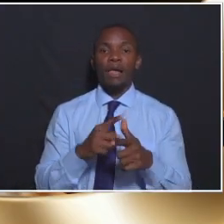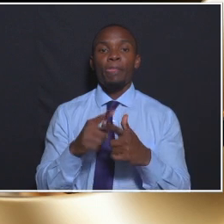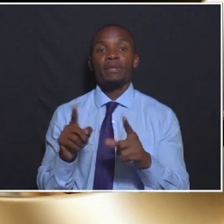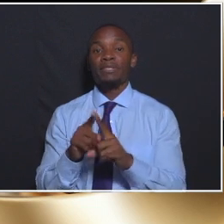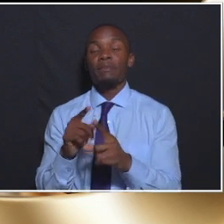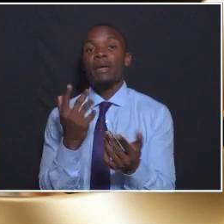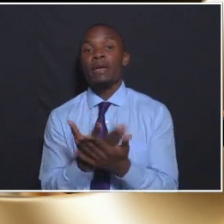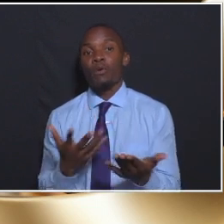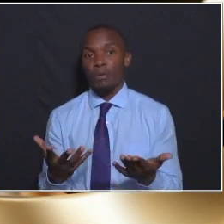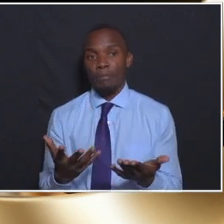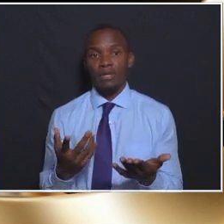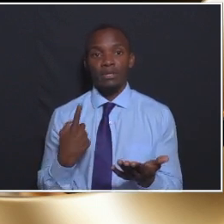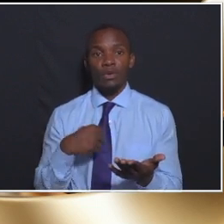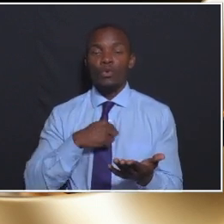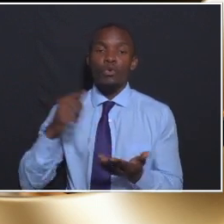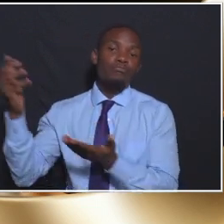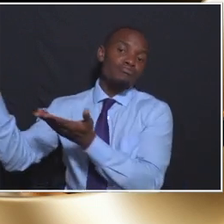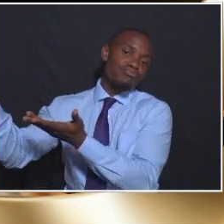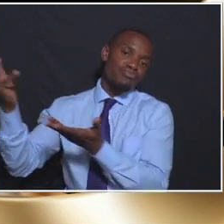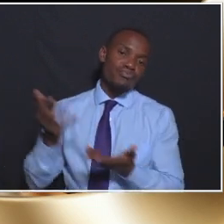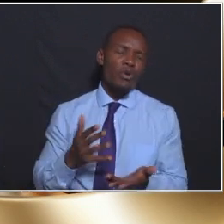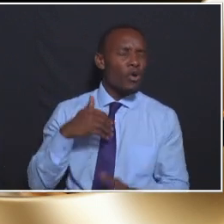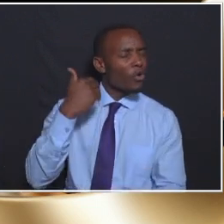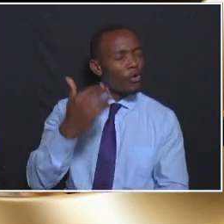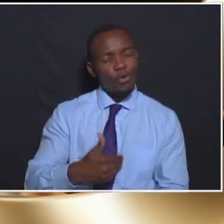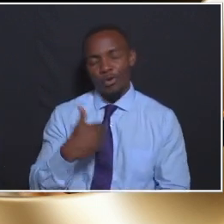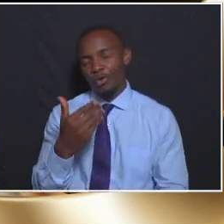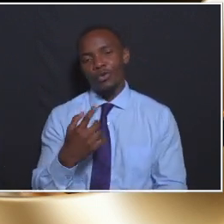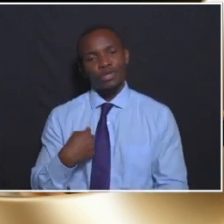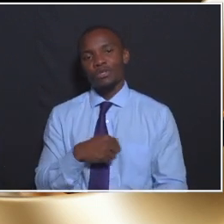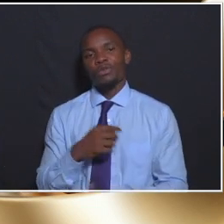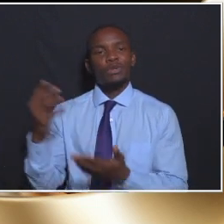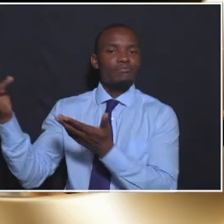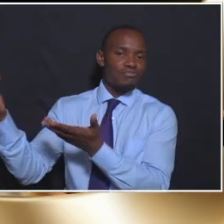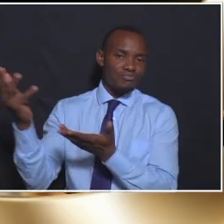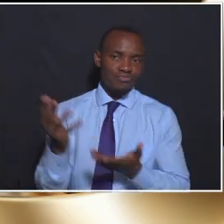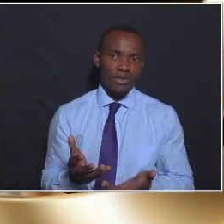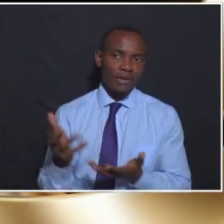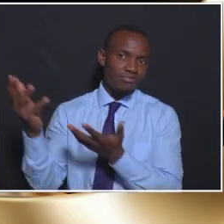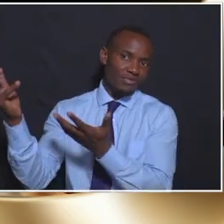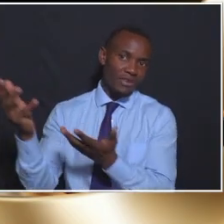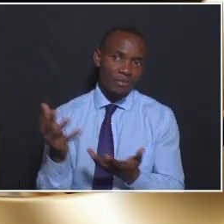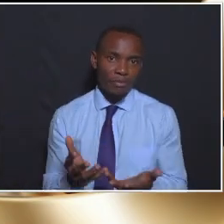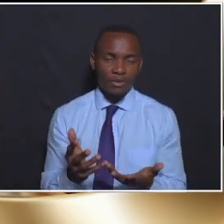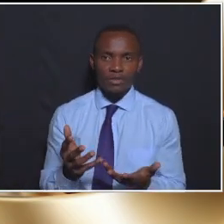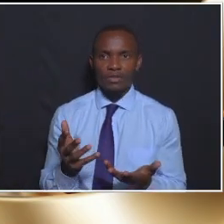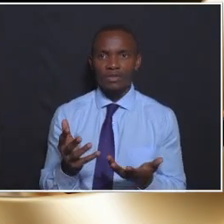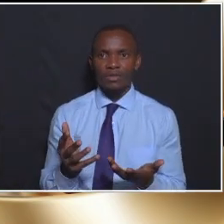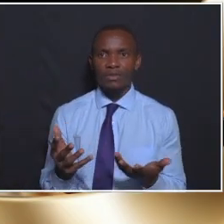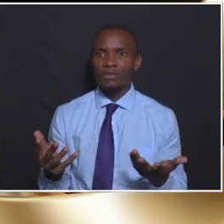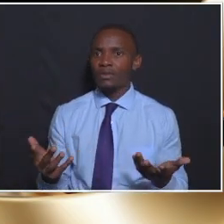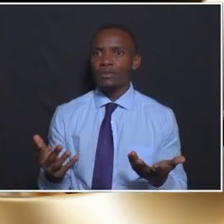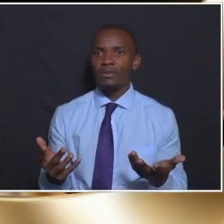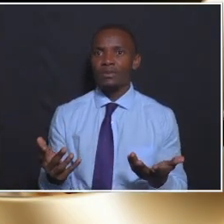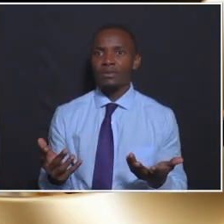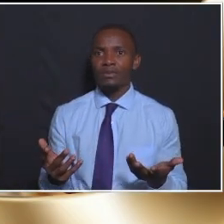Equipment, we have to import equipment. Always importing, always importing. M1s, by Africa,